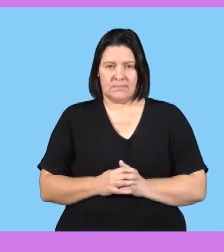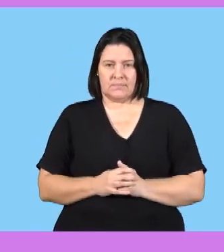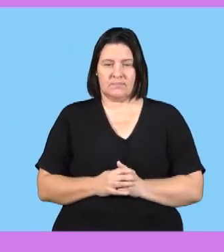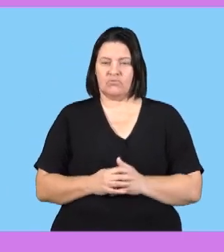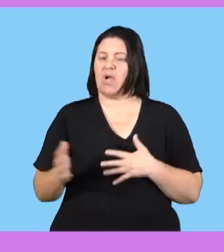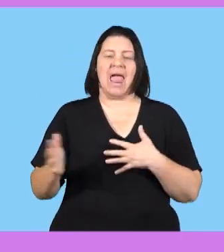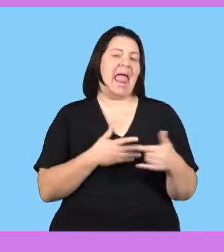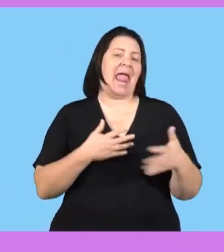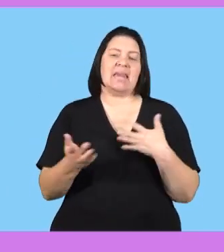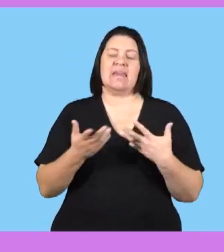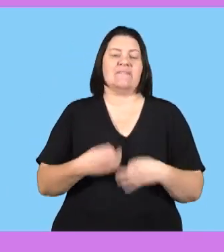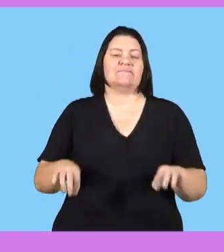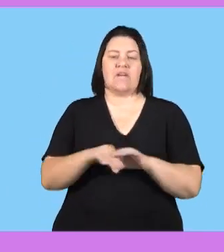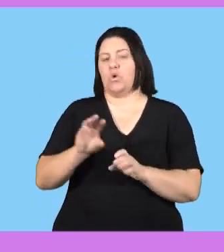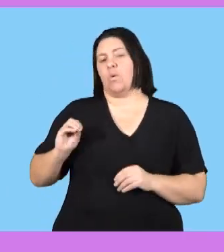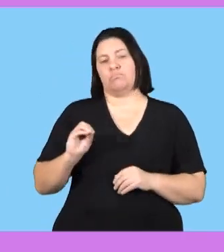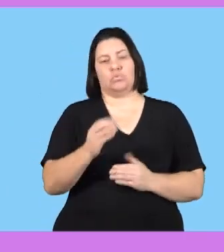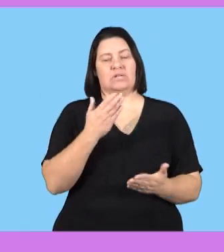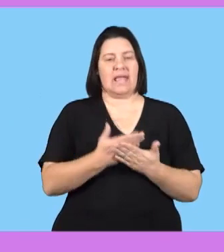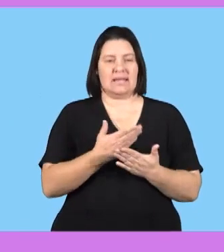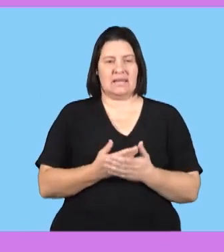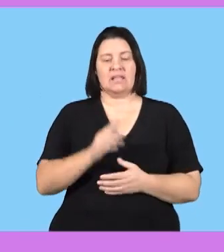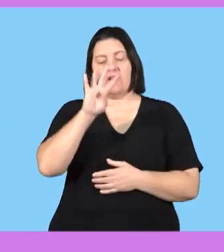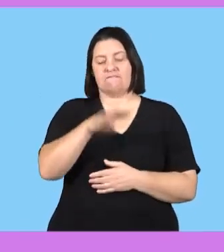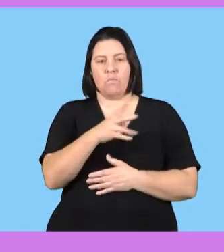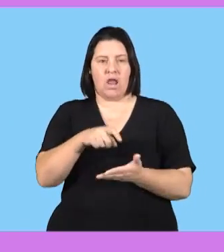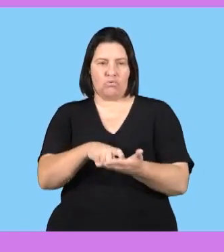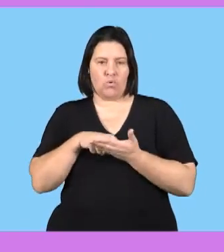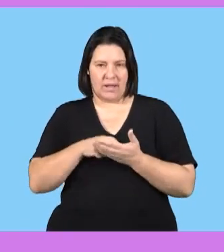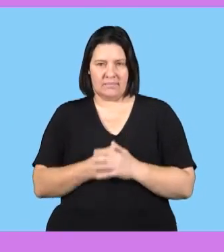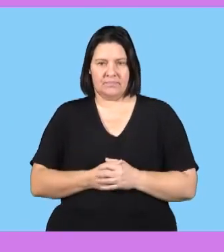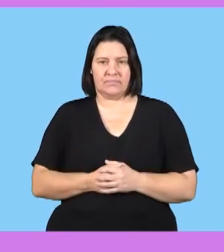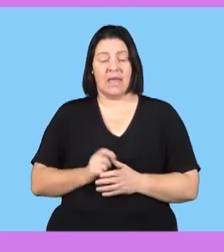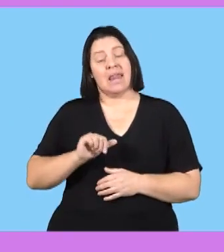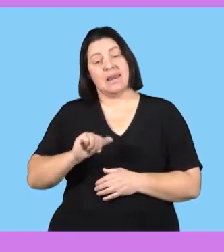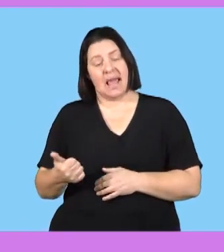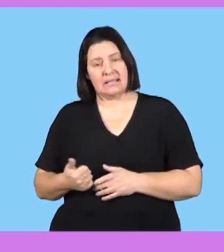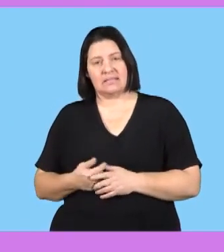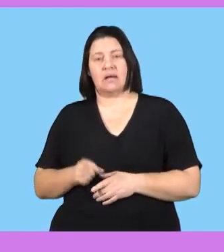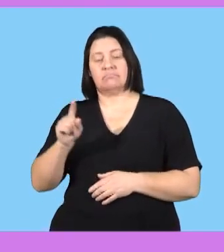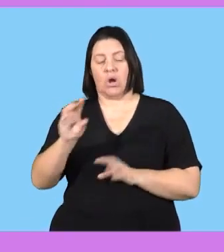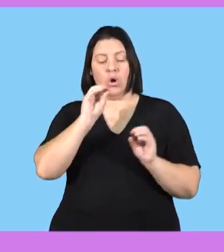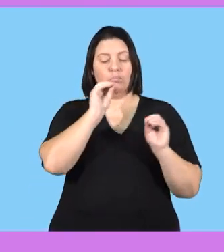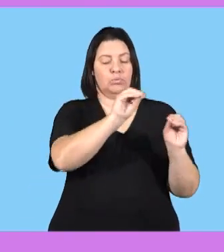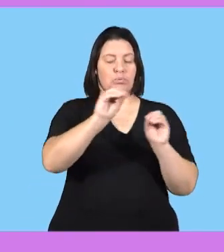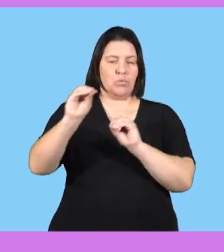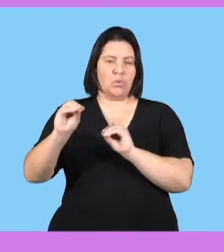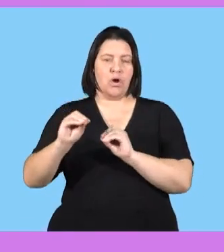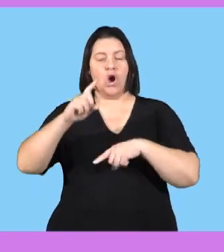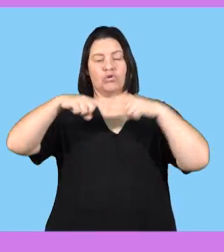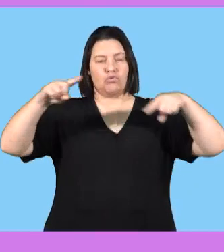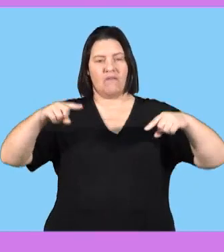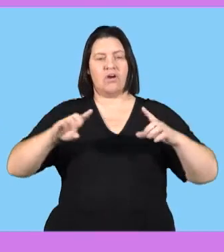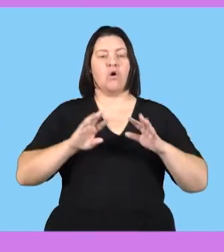with any value. So this is the formula that was required. The next question, plot the graph